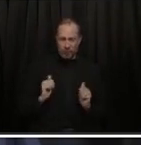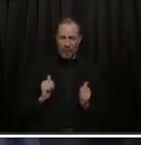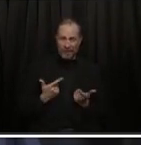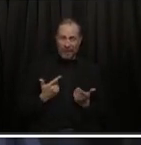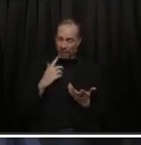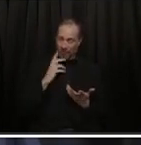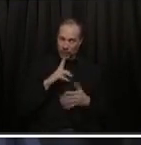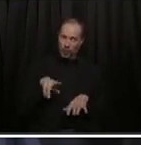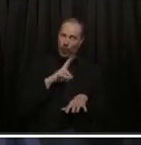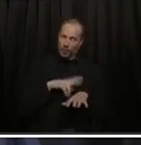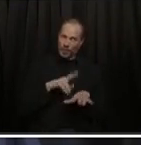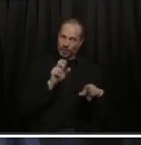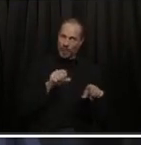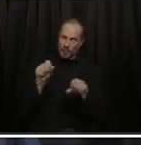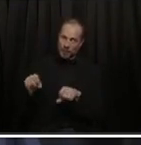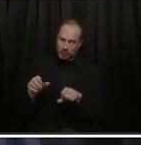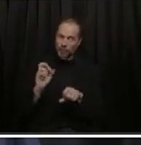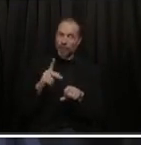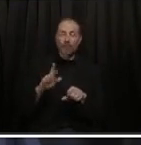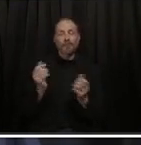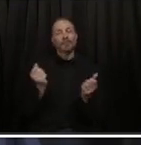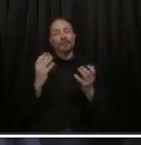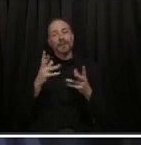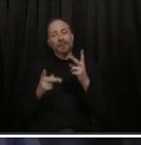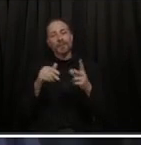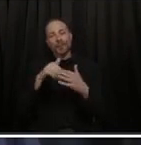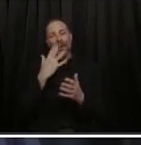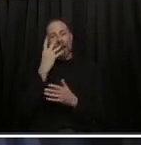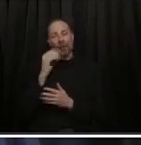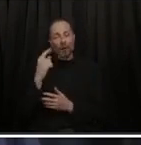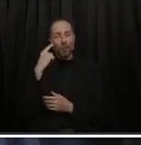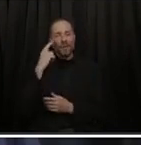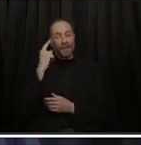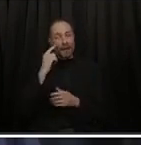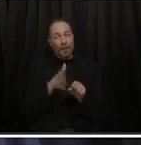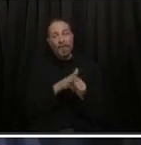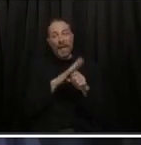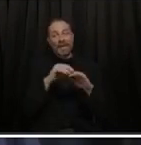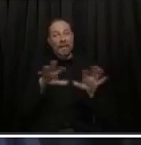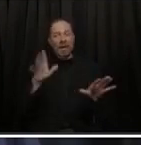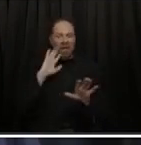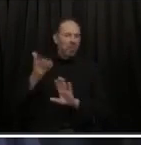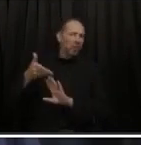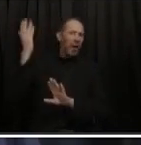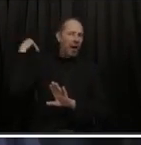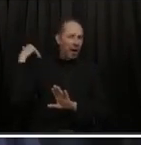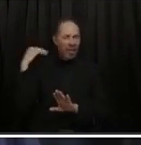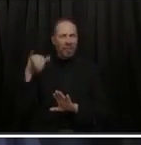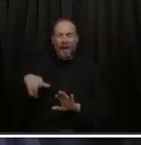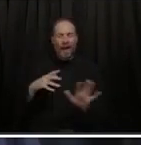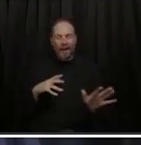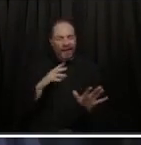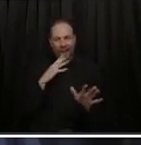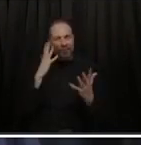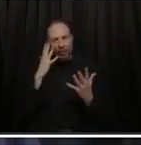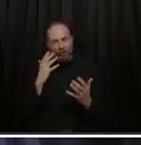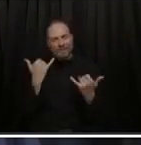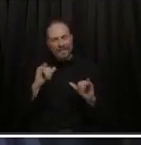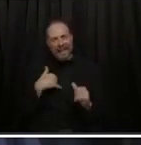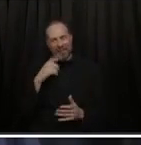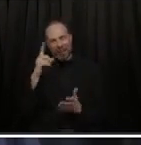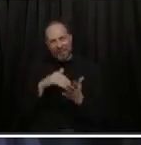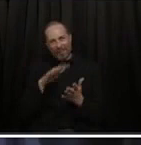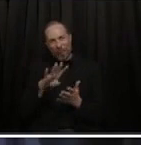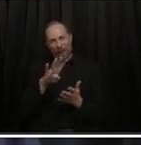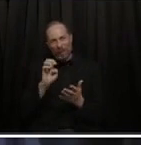and many Coloradans still think of the pandemic as a thing of the past. Unfortunately, we still have 1,400 of our fellow Coloradans in the